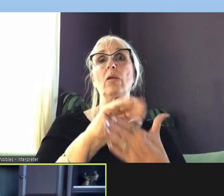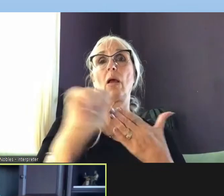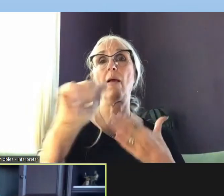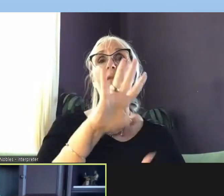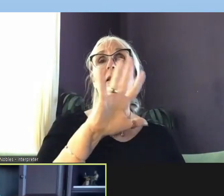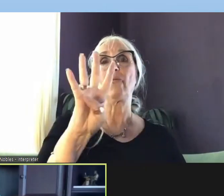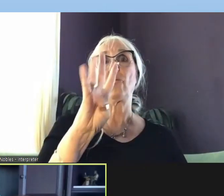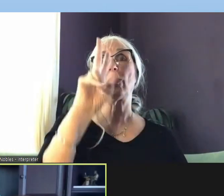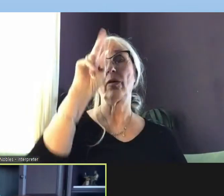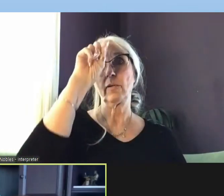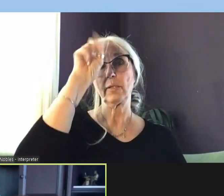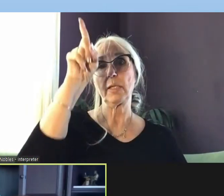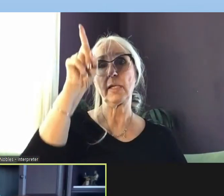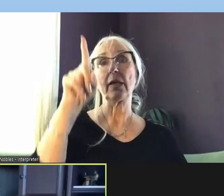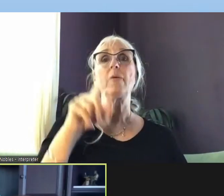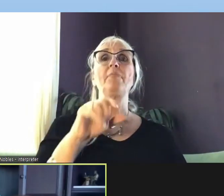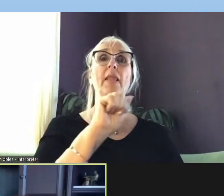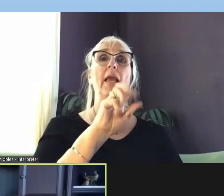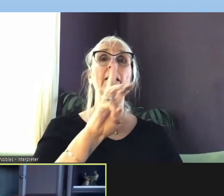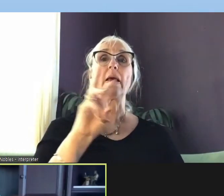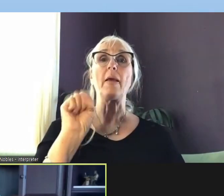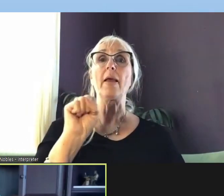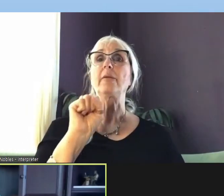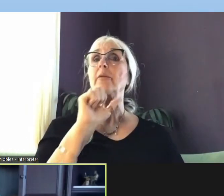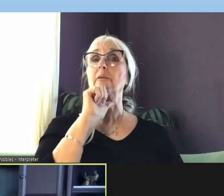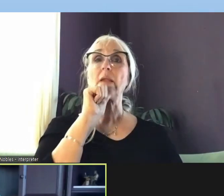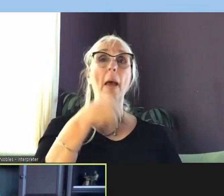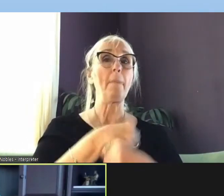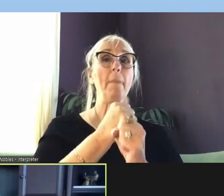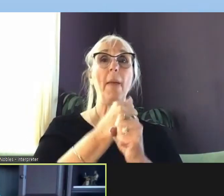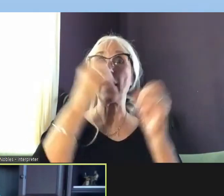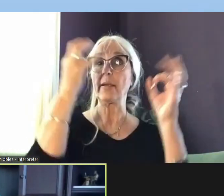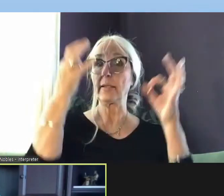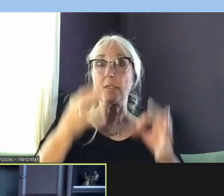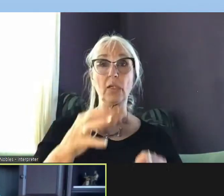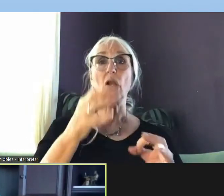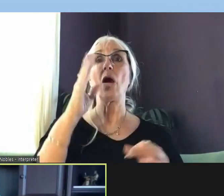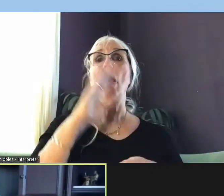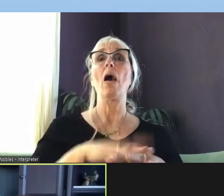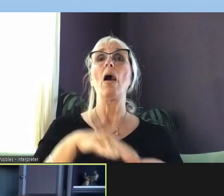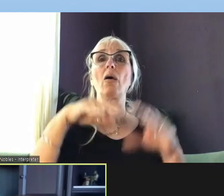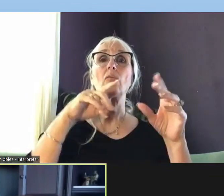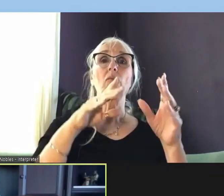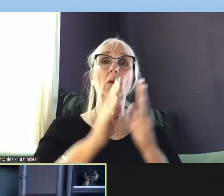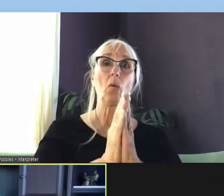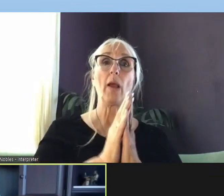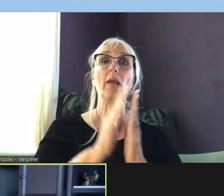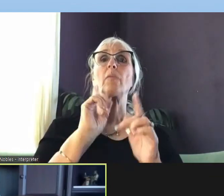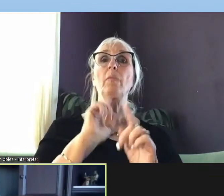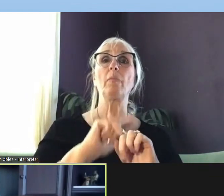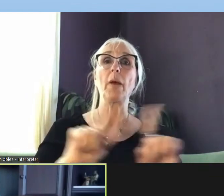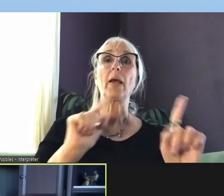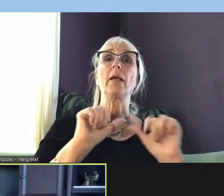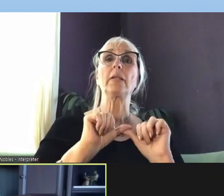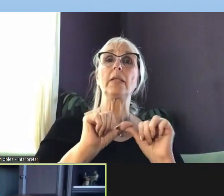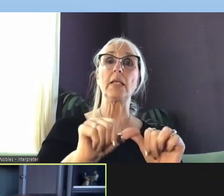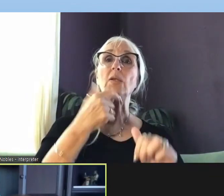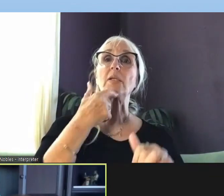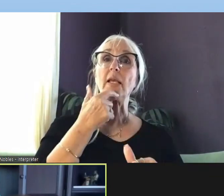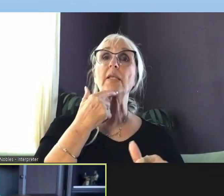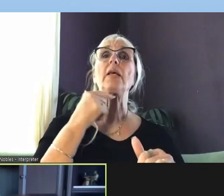$724.54. AWS has not made a decision on this request yet, but continues to reach out saying it's under